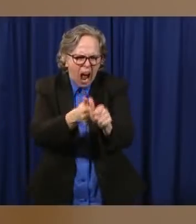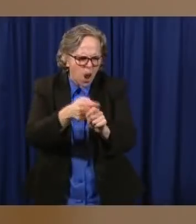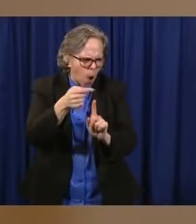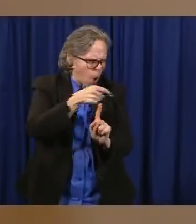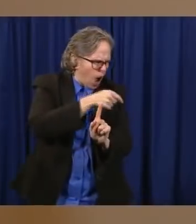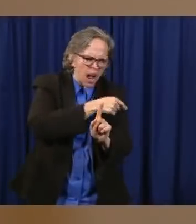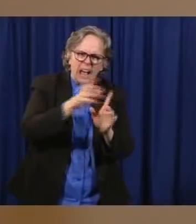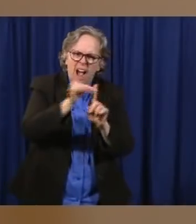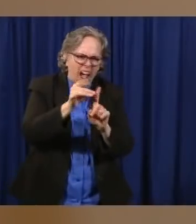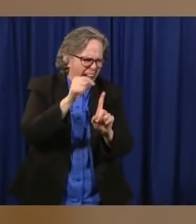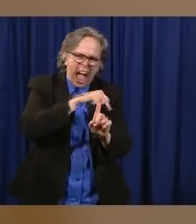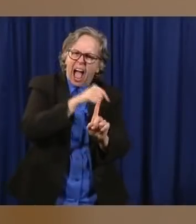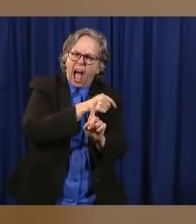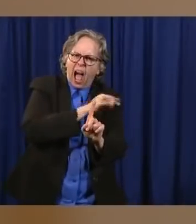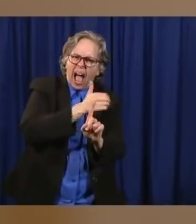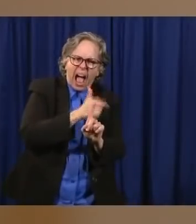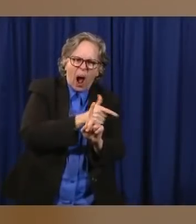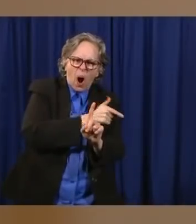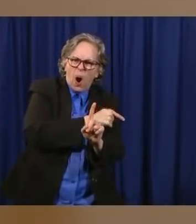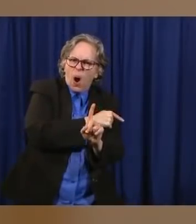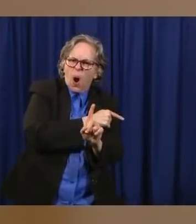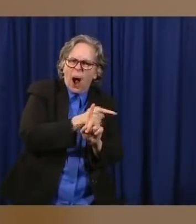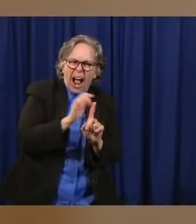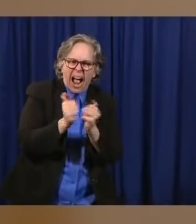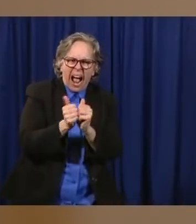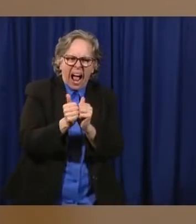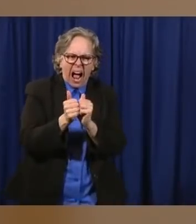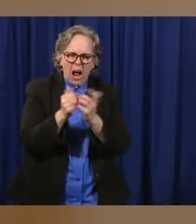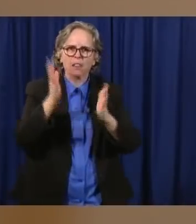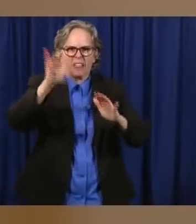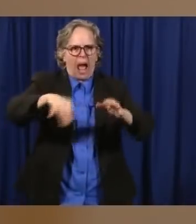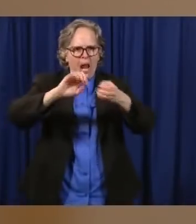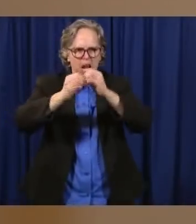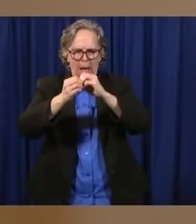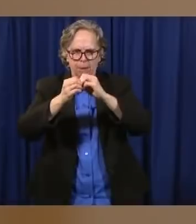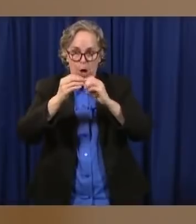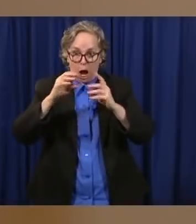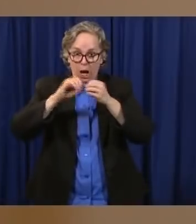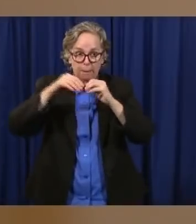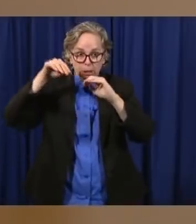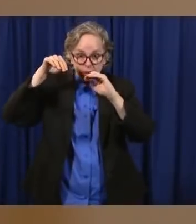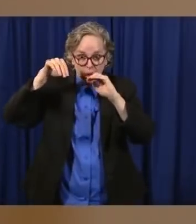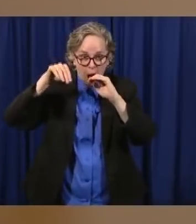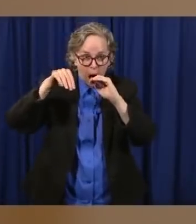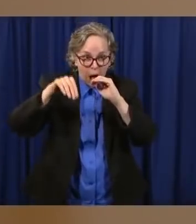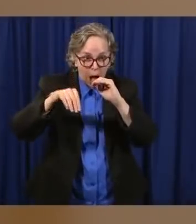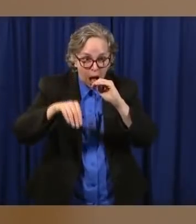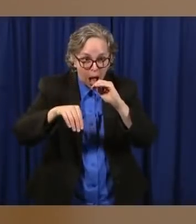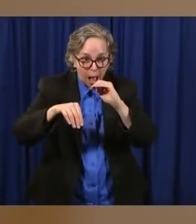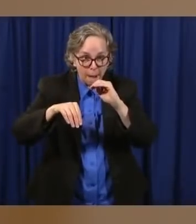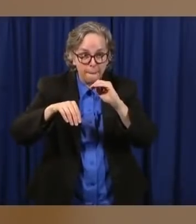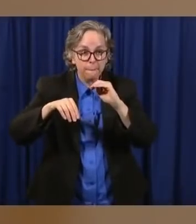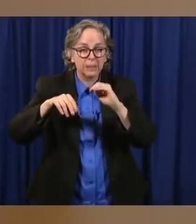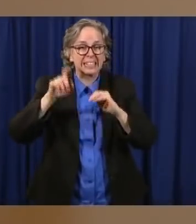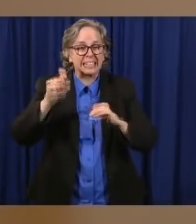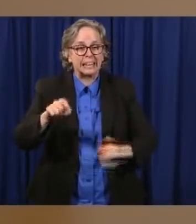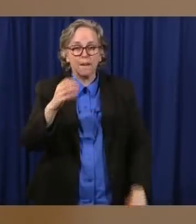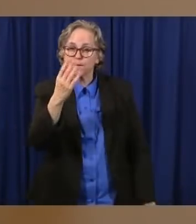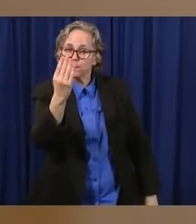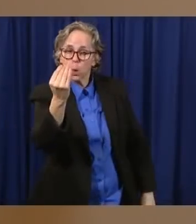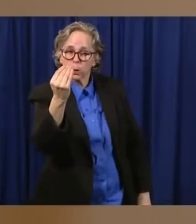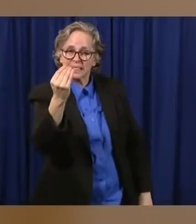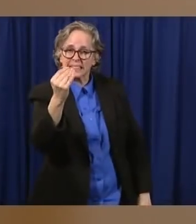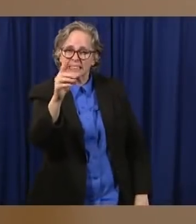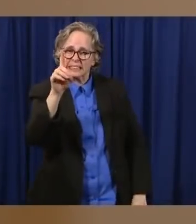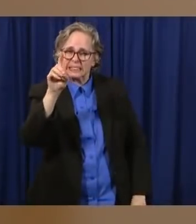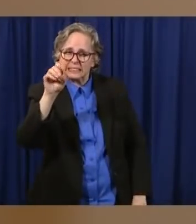that downslope. We really need to see 14 days of decreased cases, because it's a long, and this very terrible virus